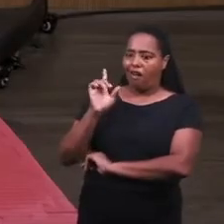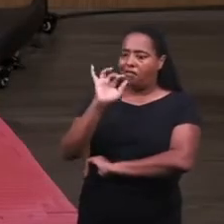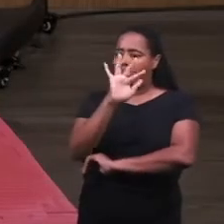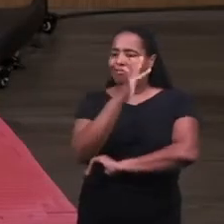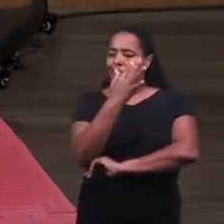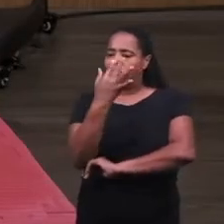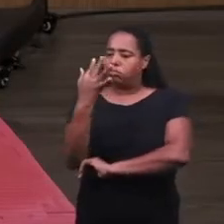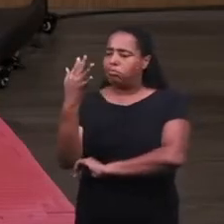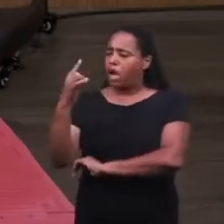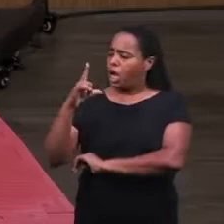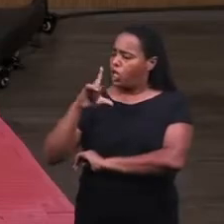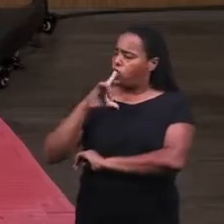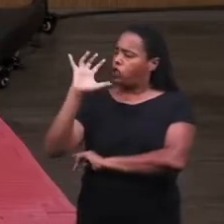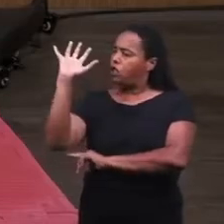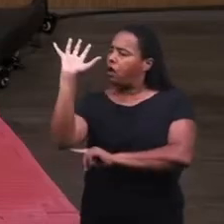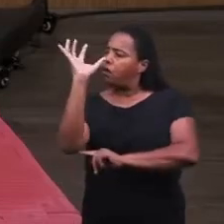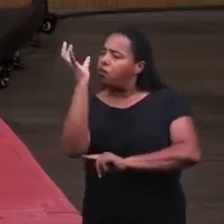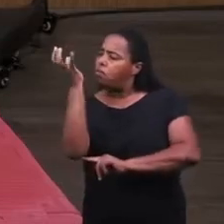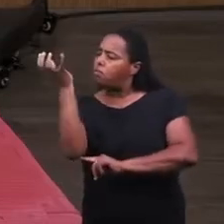a tree called